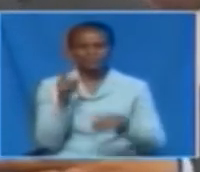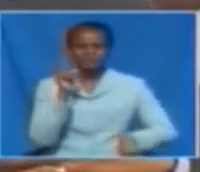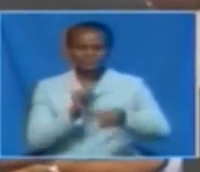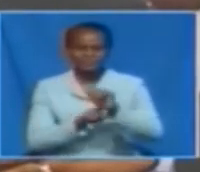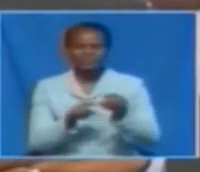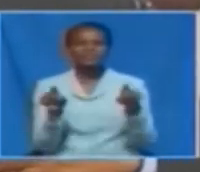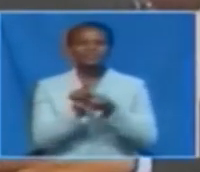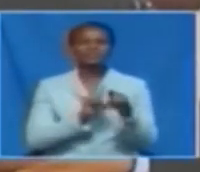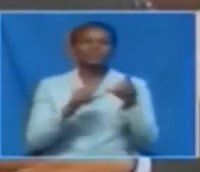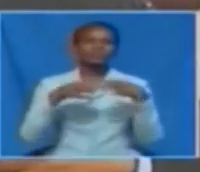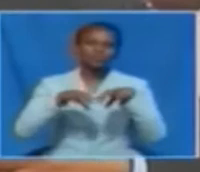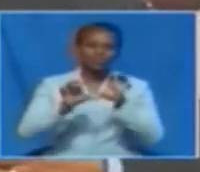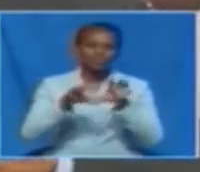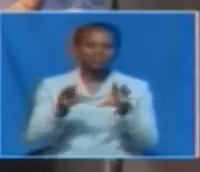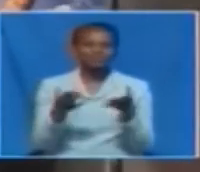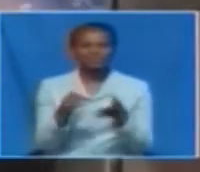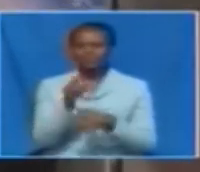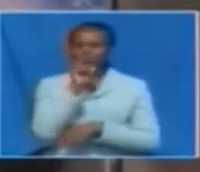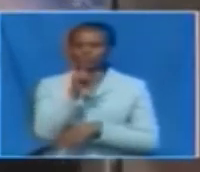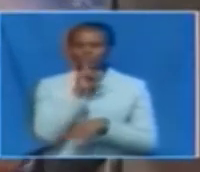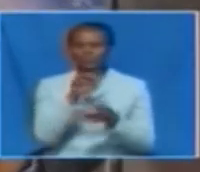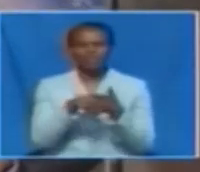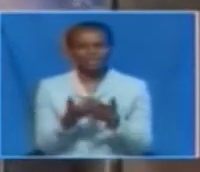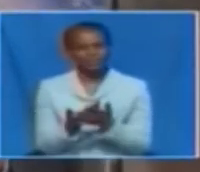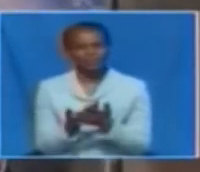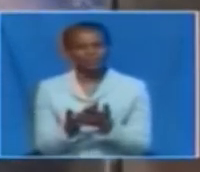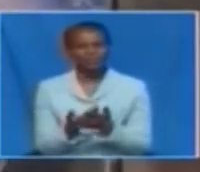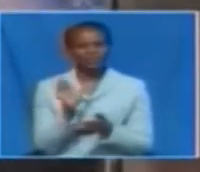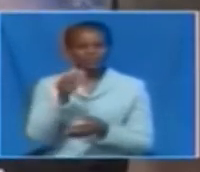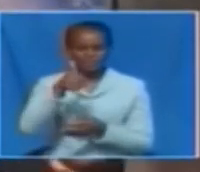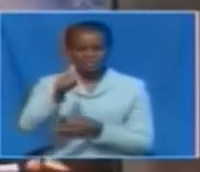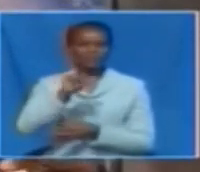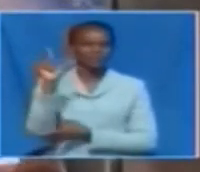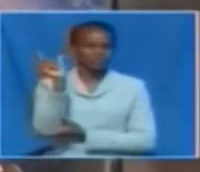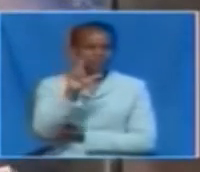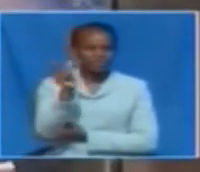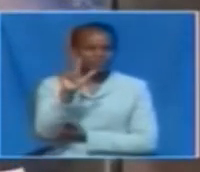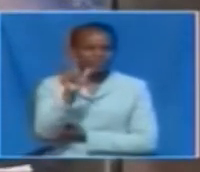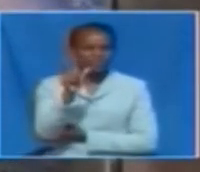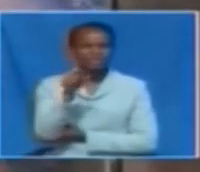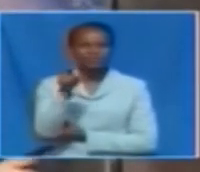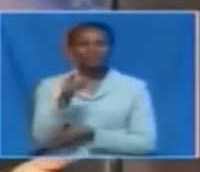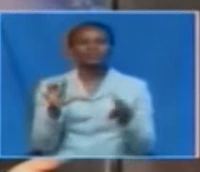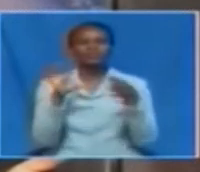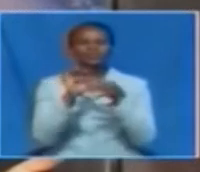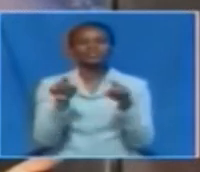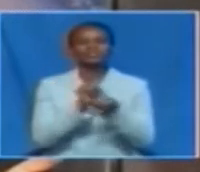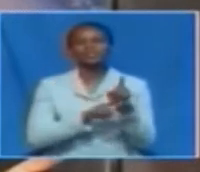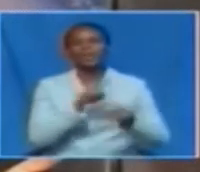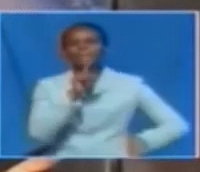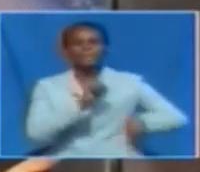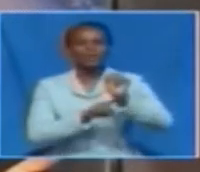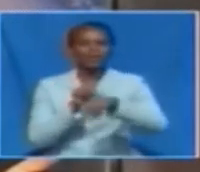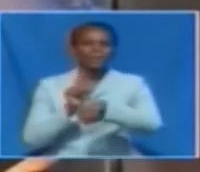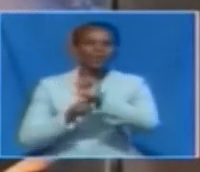still continue to make statements. And the reality that probably you found the MMD, it had already been created. You went in and you're now kicking out the people that